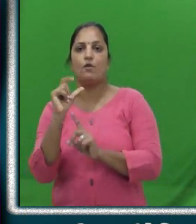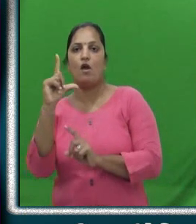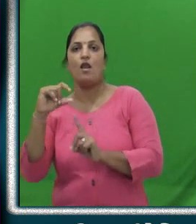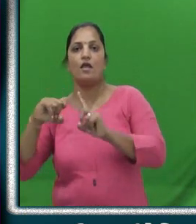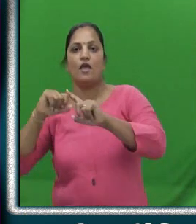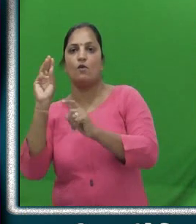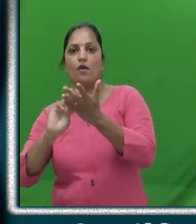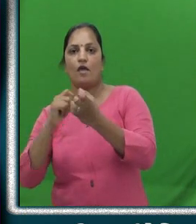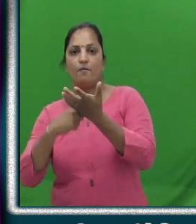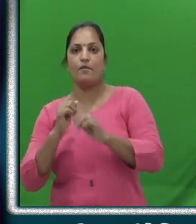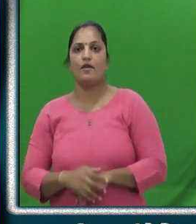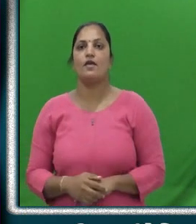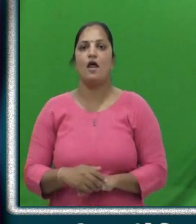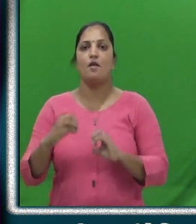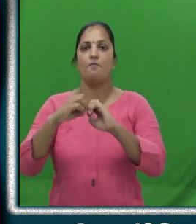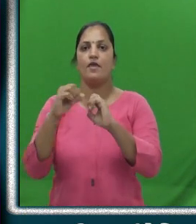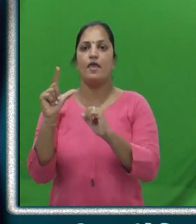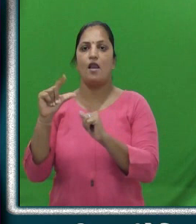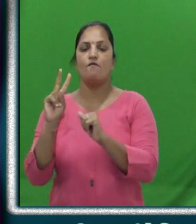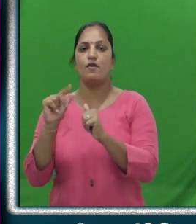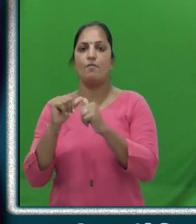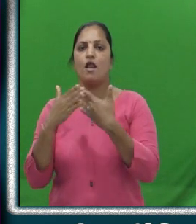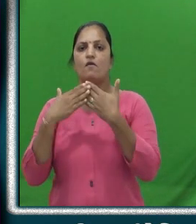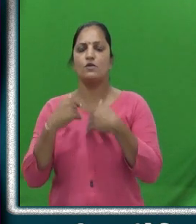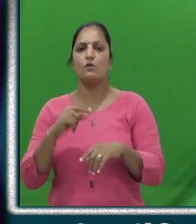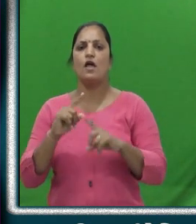Swaminarayan High School, Halwa, Halol.